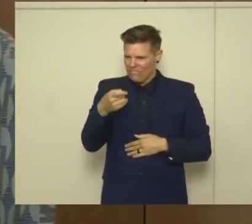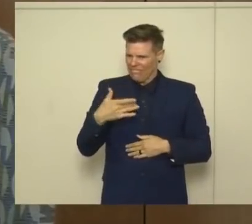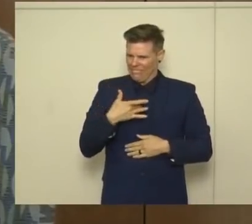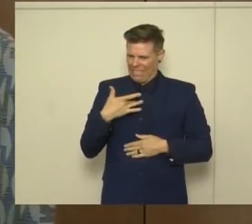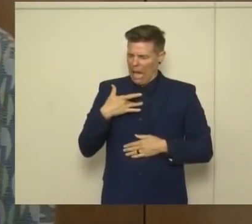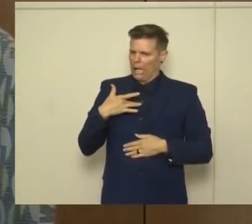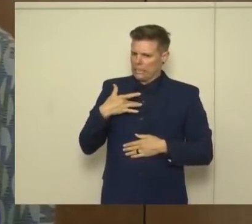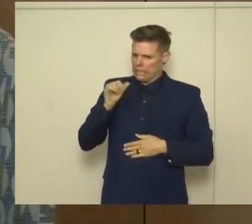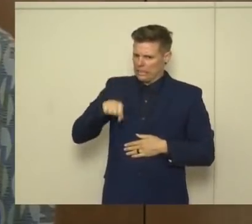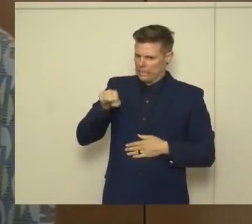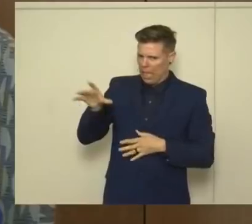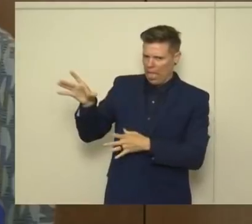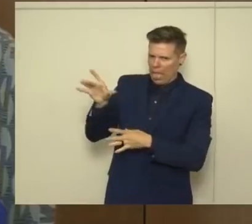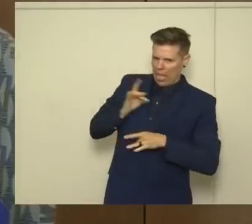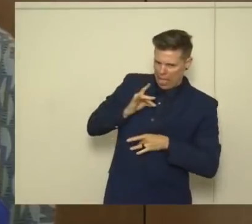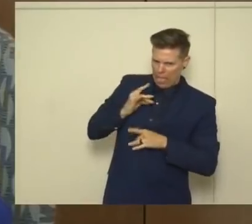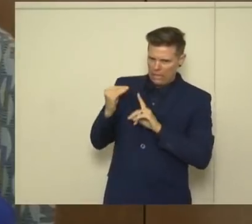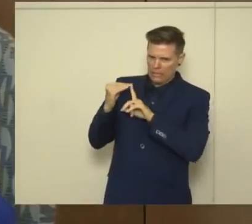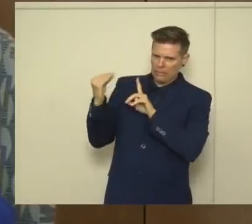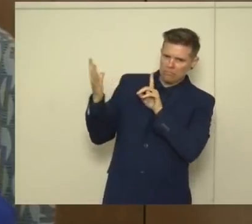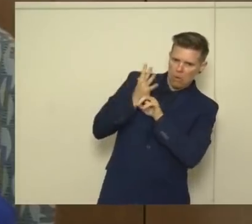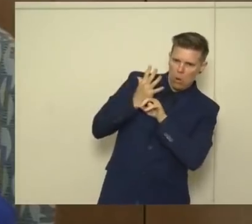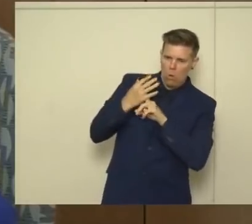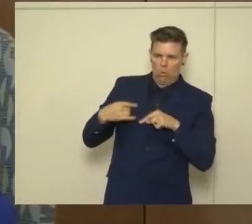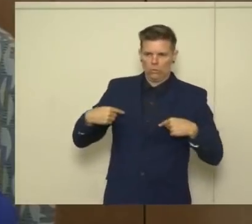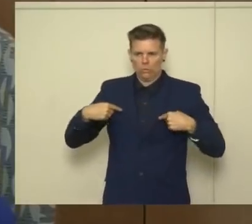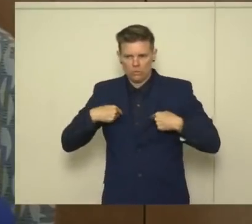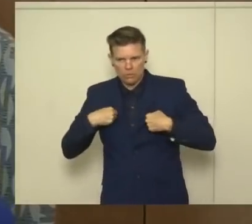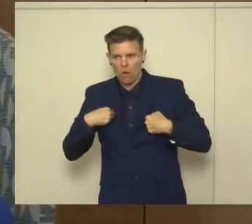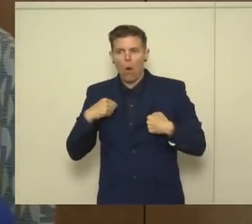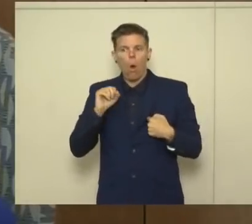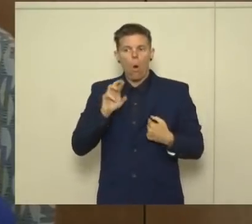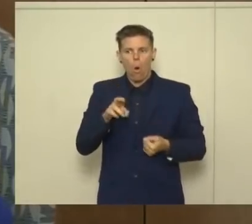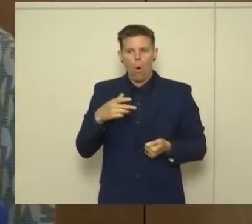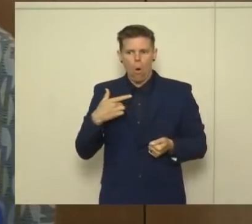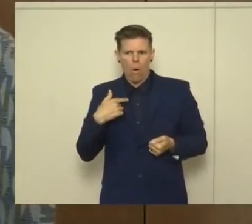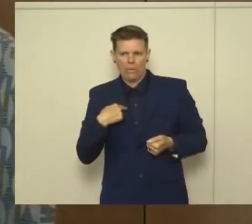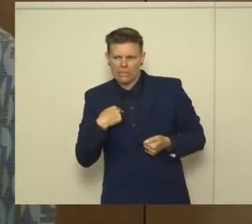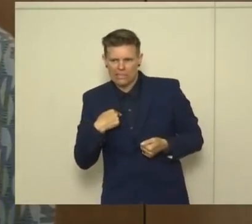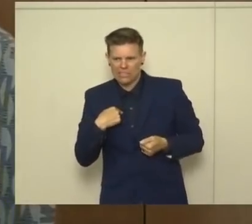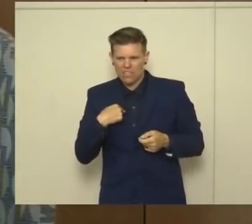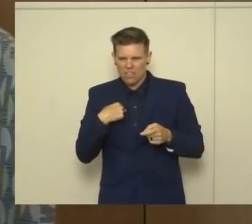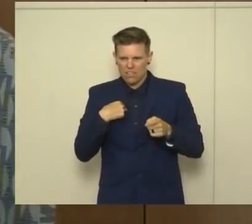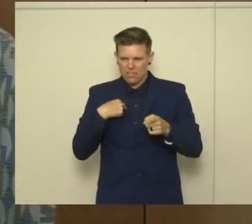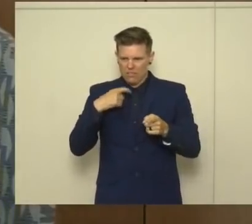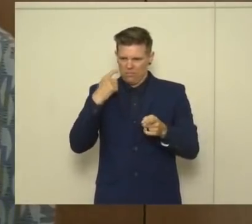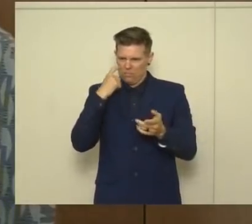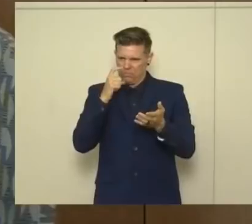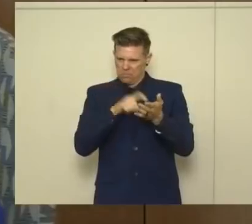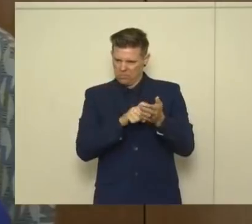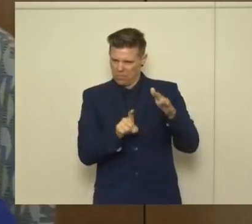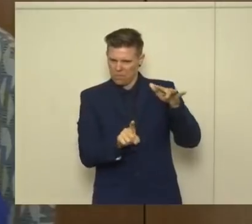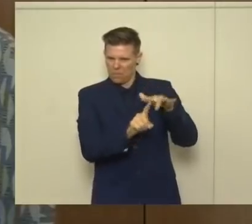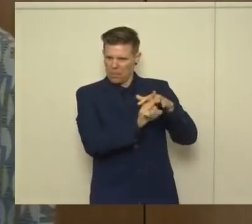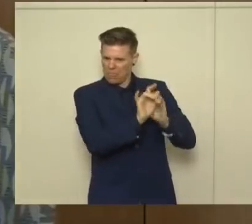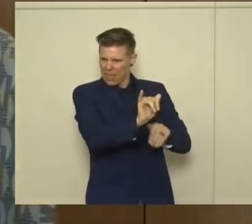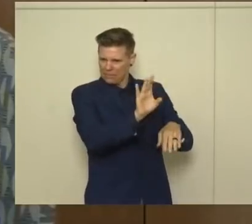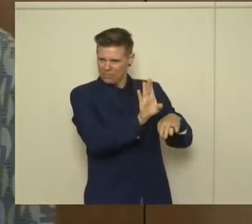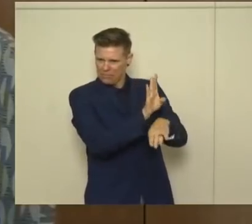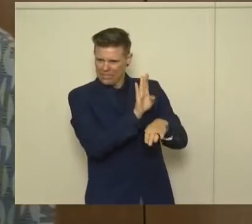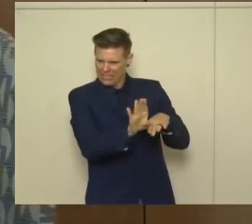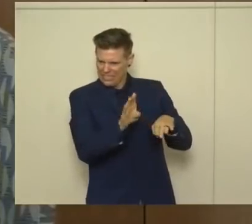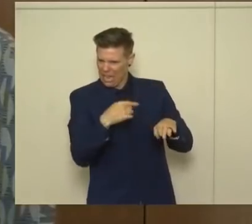even sometimes you see on social media, this happened at this business, gosh, I was just there and I spent 10 minutes there, call